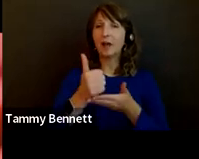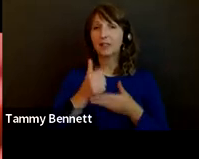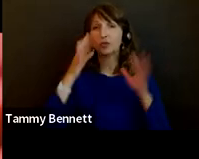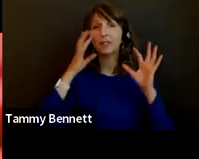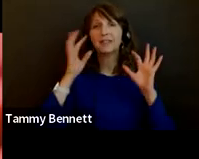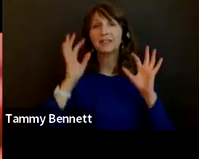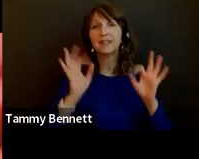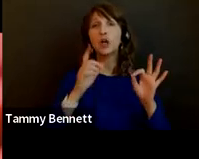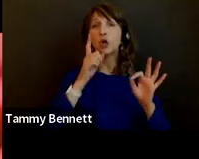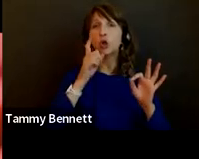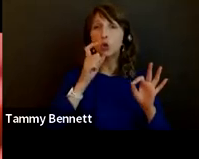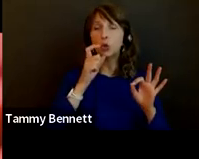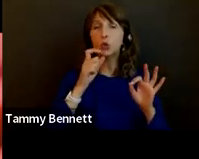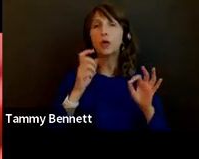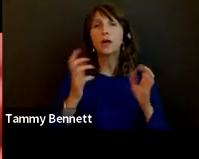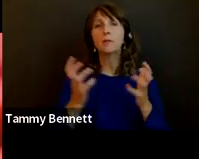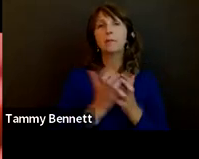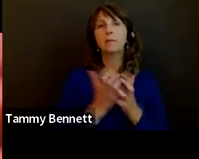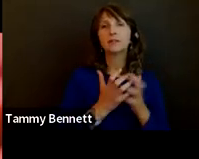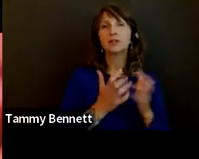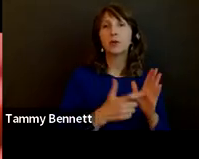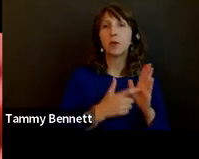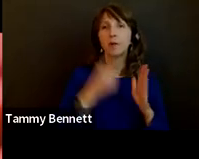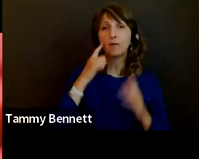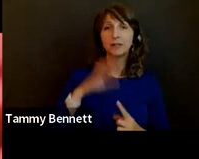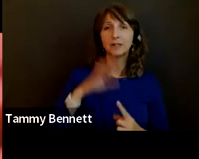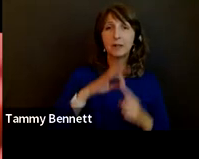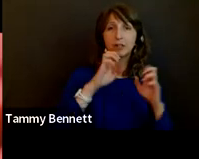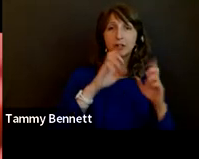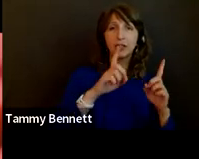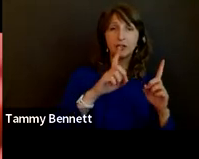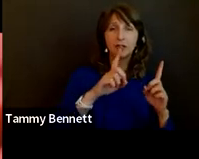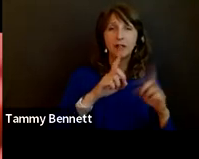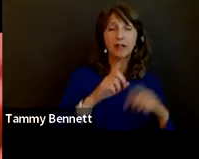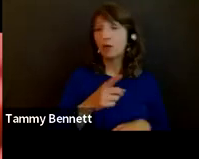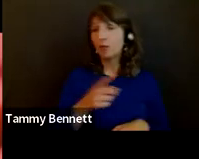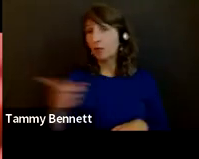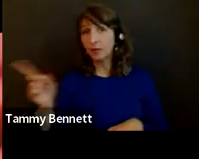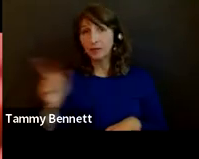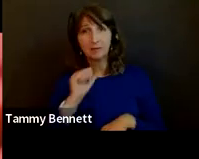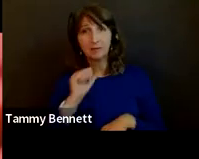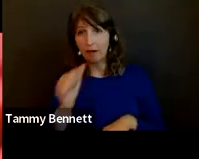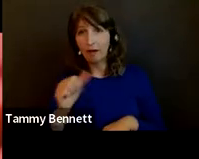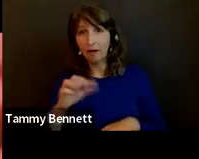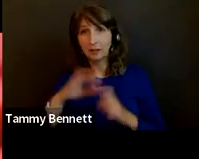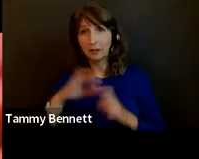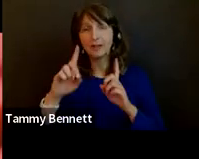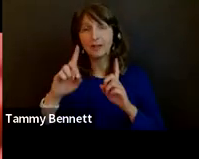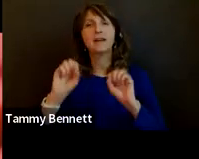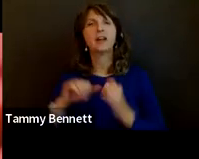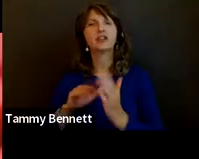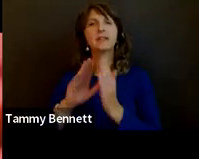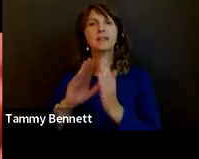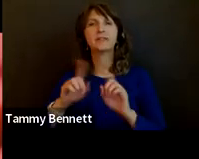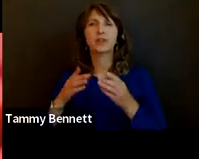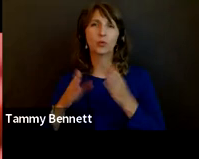eligible for special education and who should be addressed using different forms of intervention. I pulled the